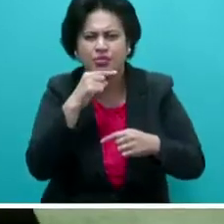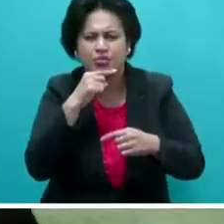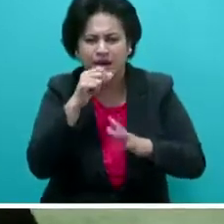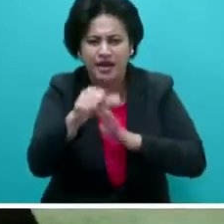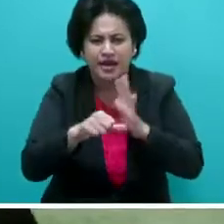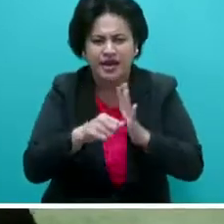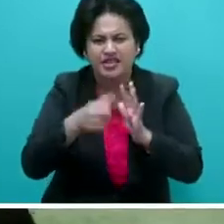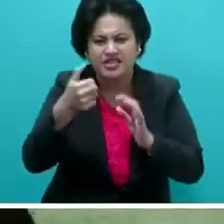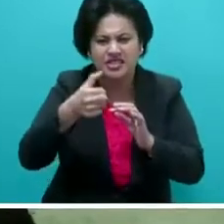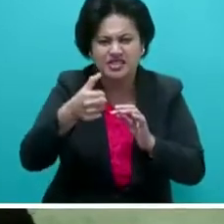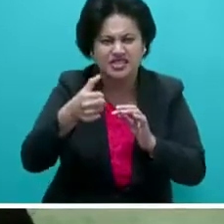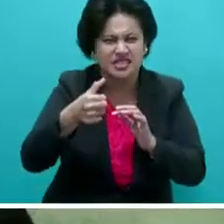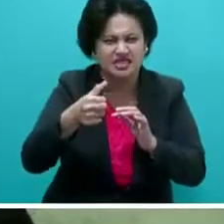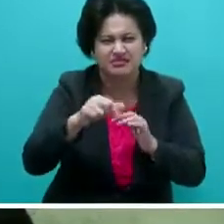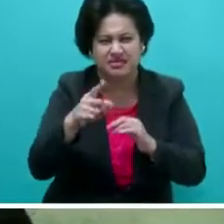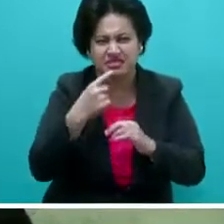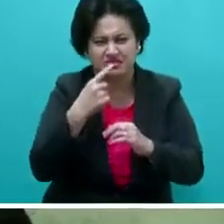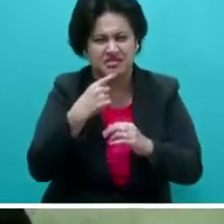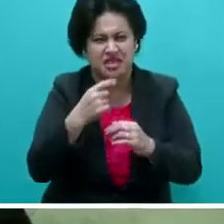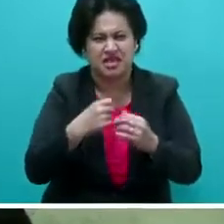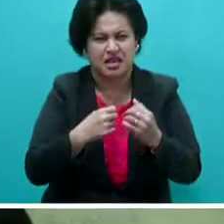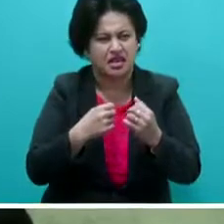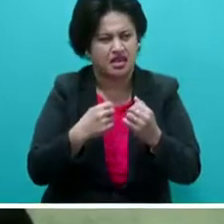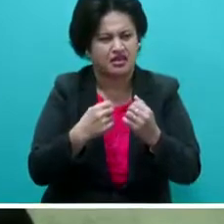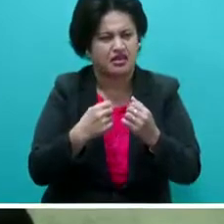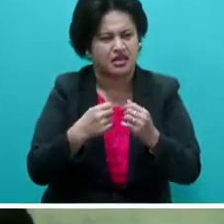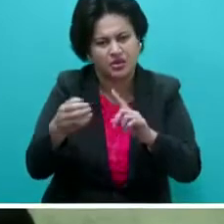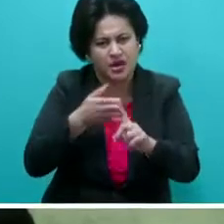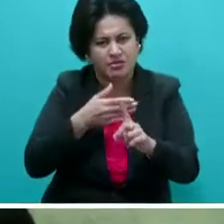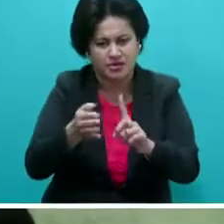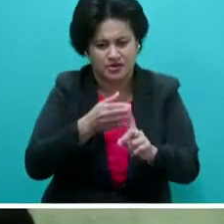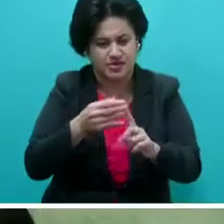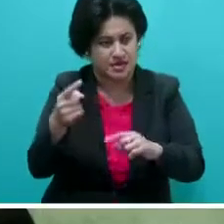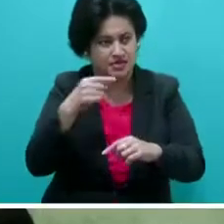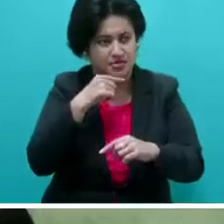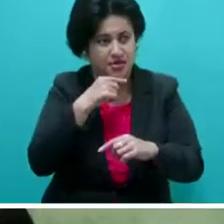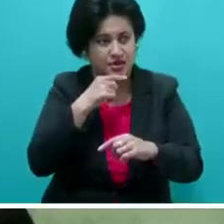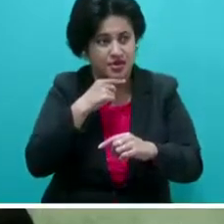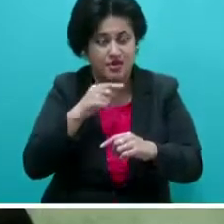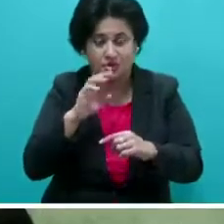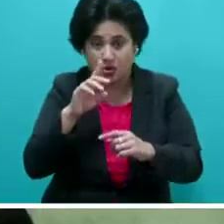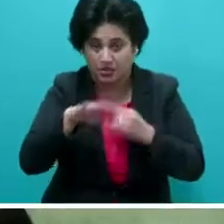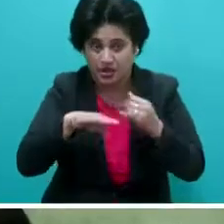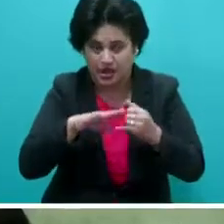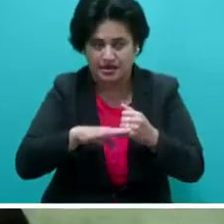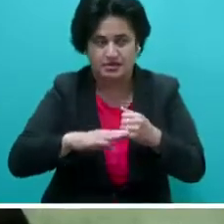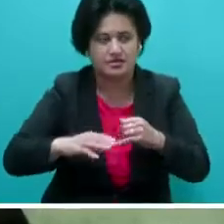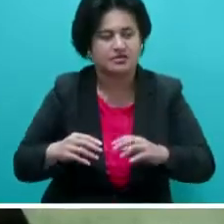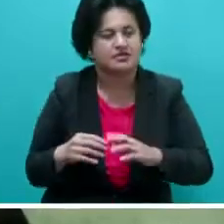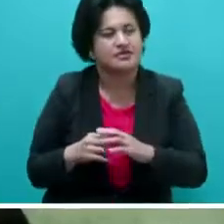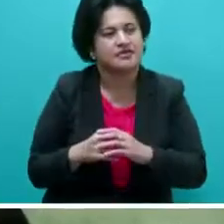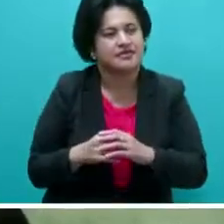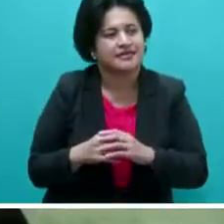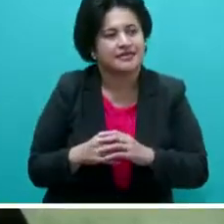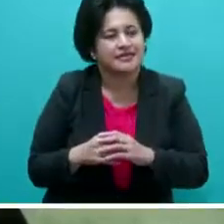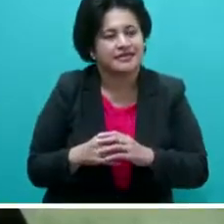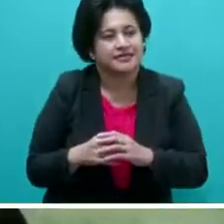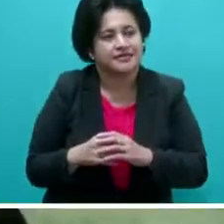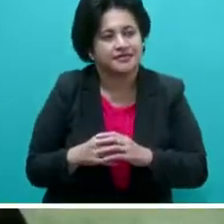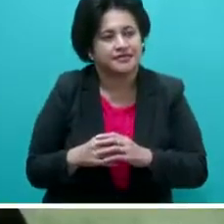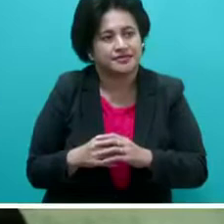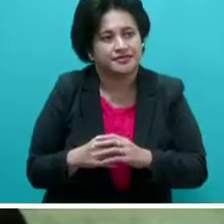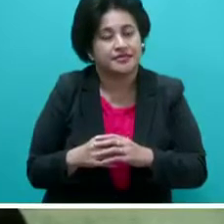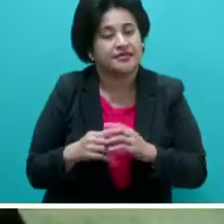was allegedly harassed, Mr. Speaker, sir. And I want to get into the police. Last one. Mr. Speaker, sir. There